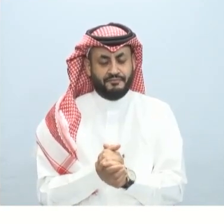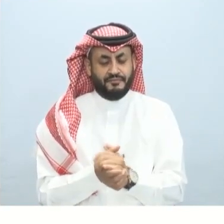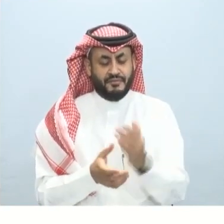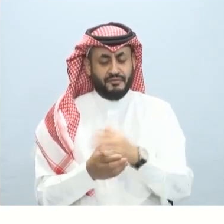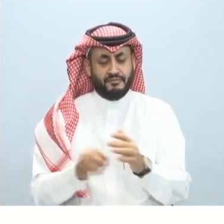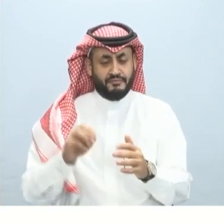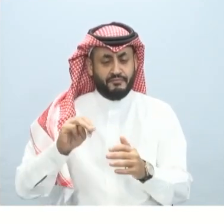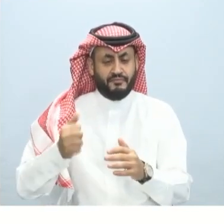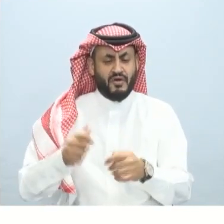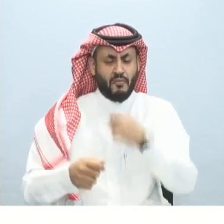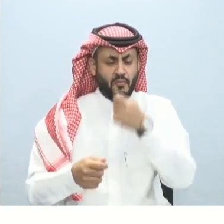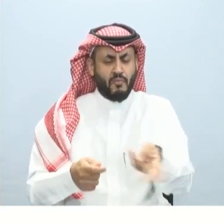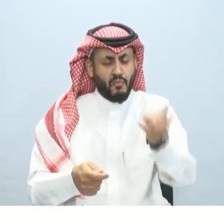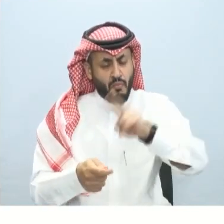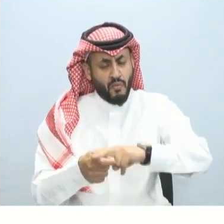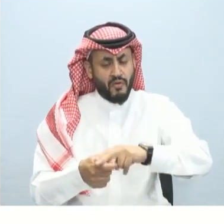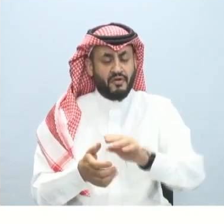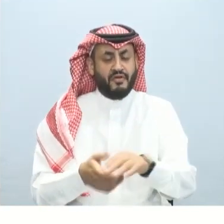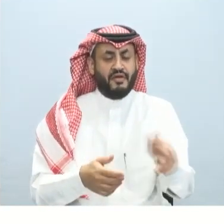Umar is faster than Ahmed.